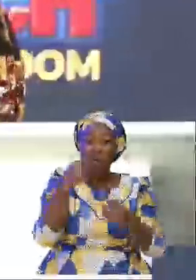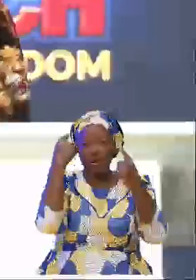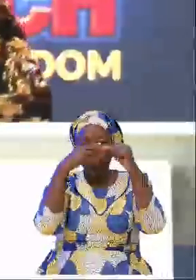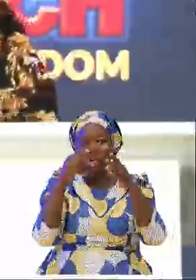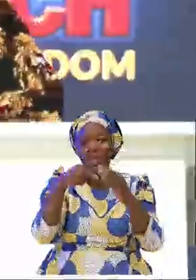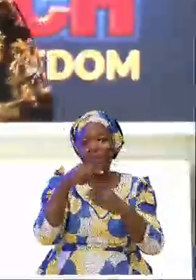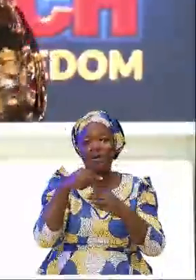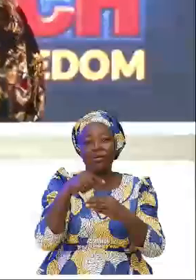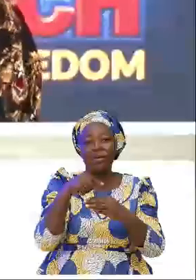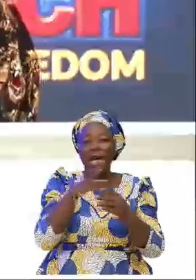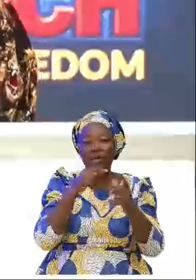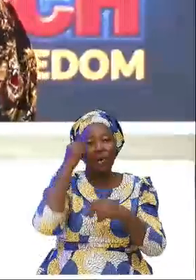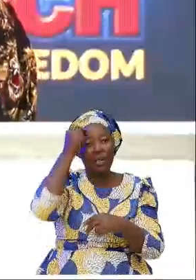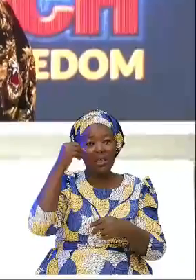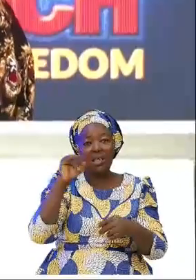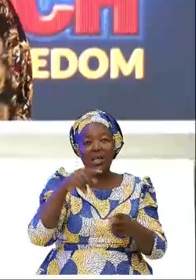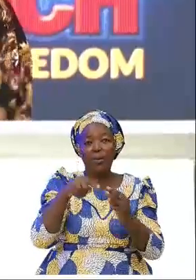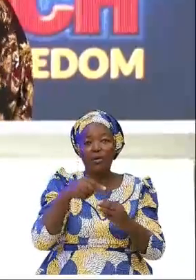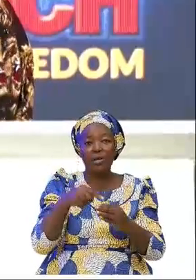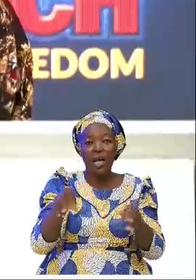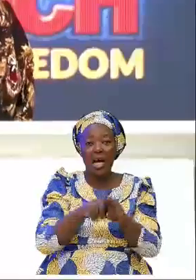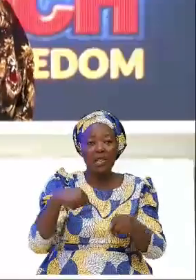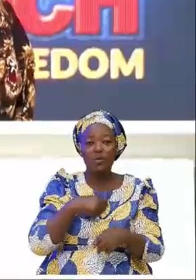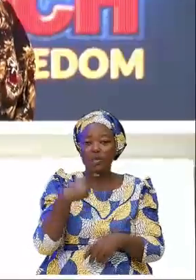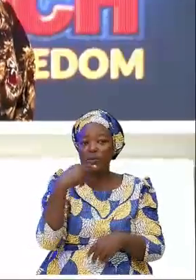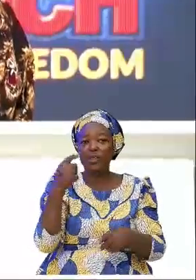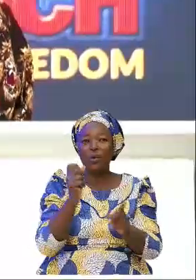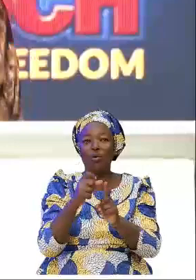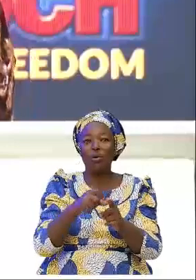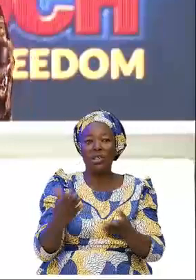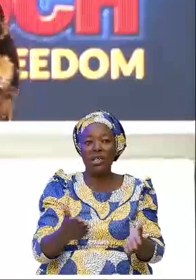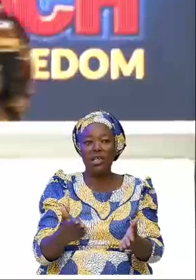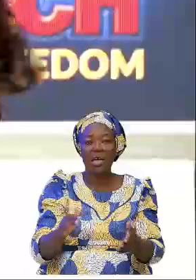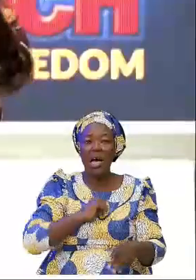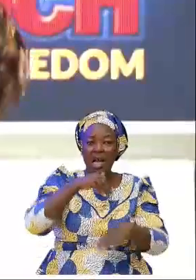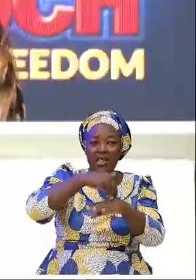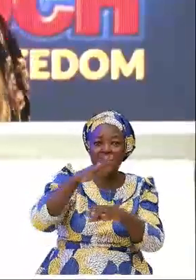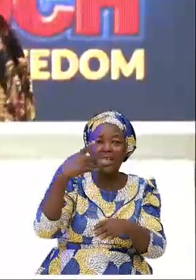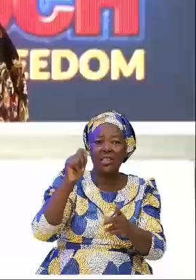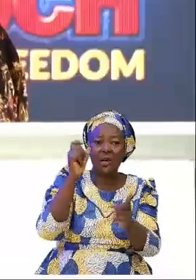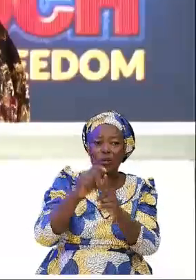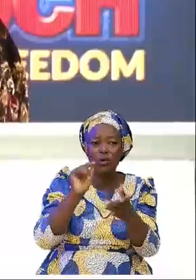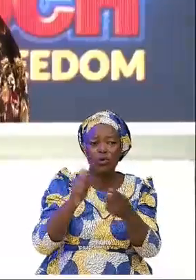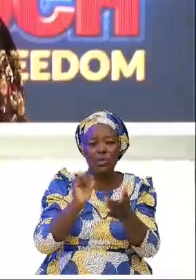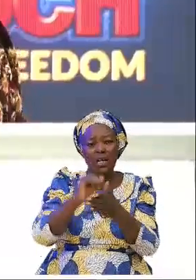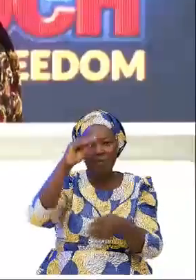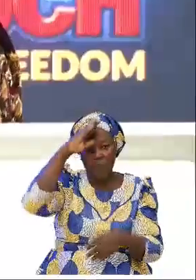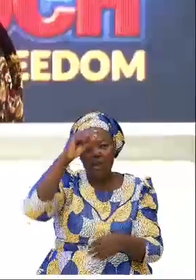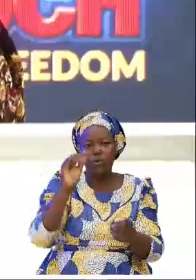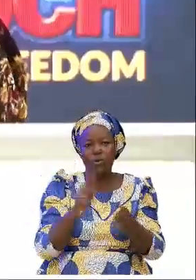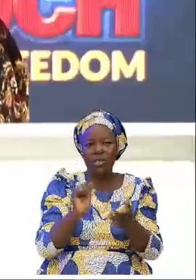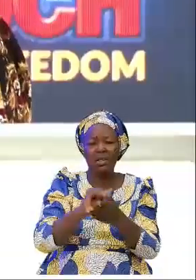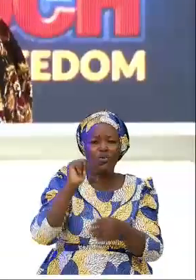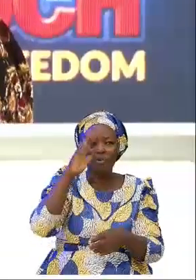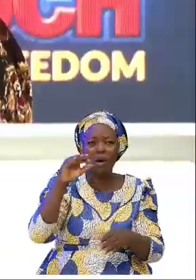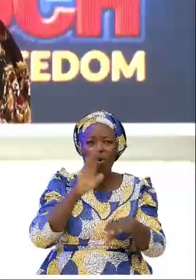Concerning that person in the hospital that you are concerned about, as we speak the word here, I send